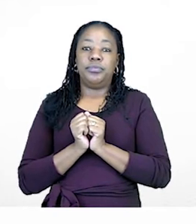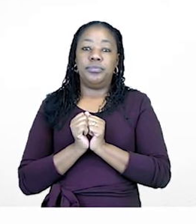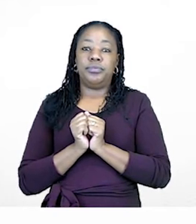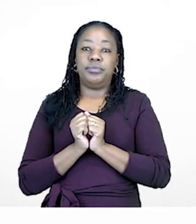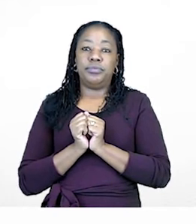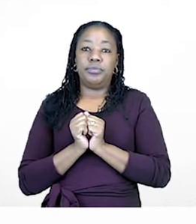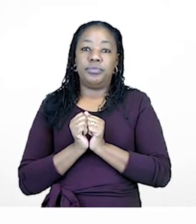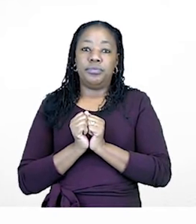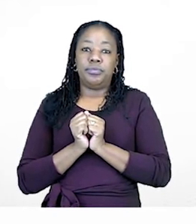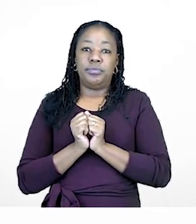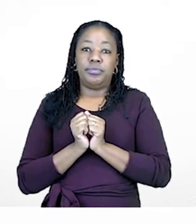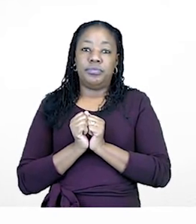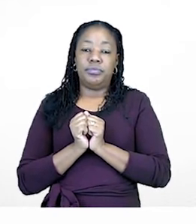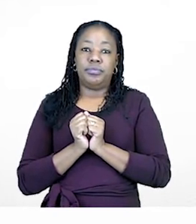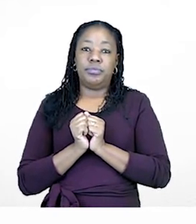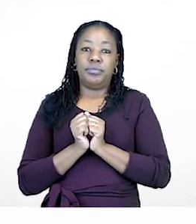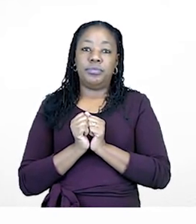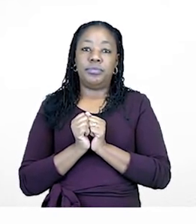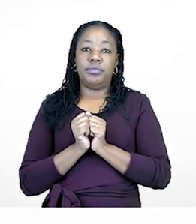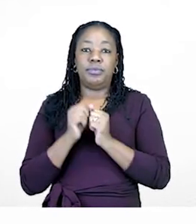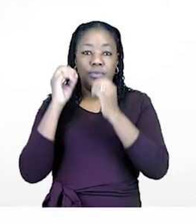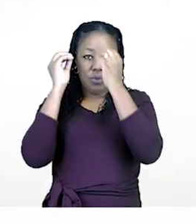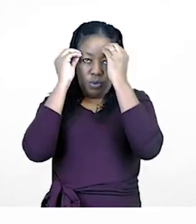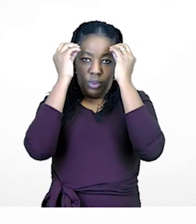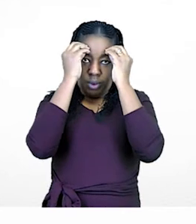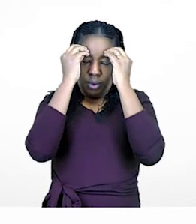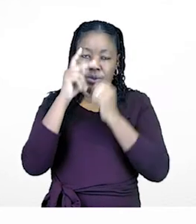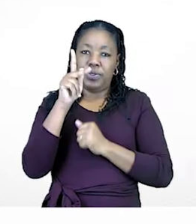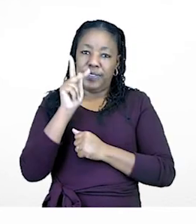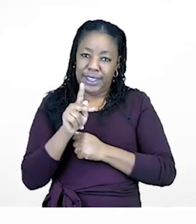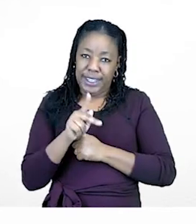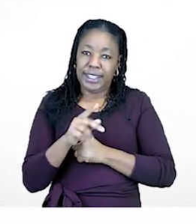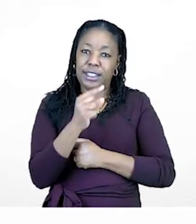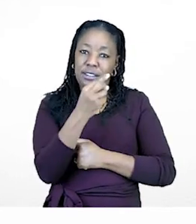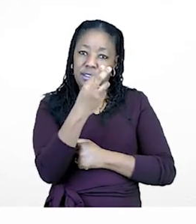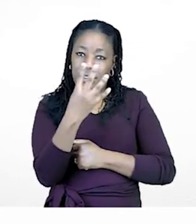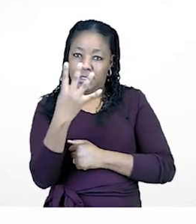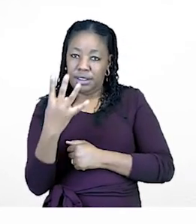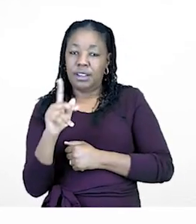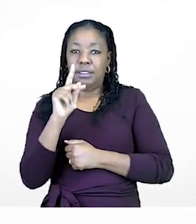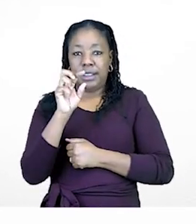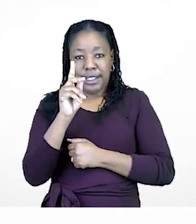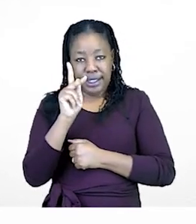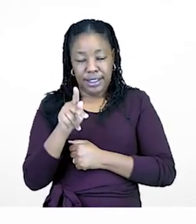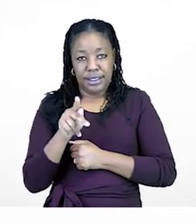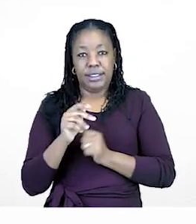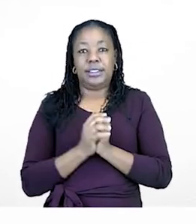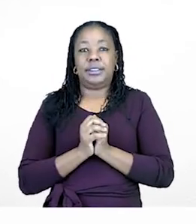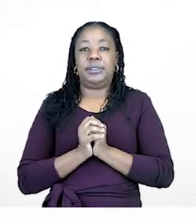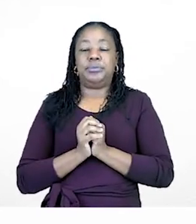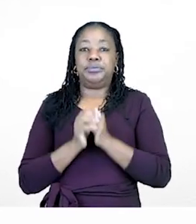sure, I'd like you to please count again and remember to use your finger. It is